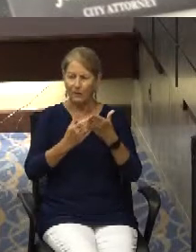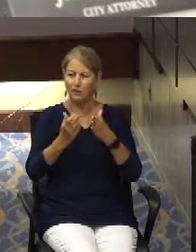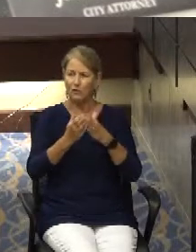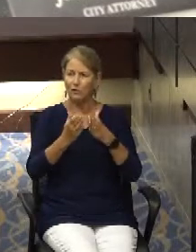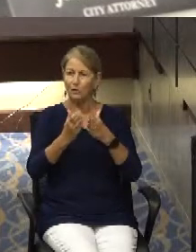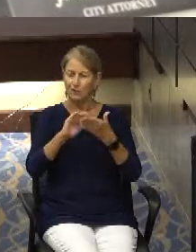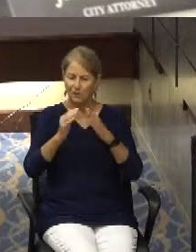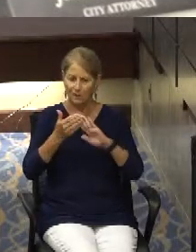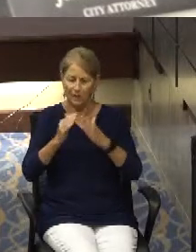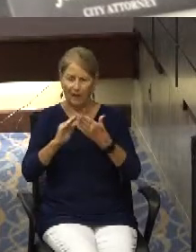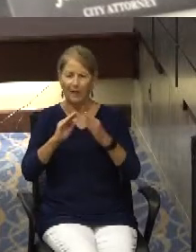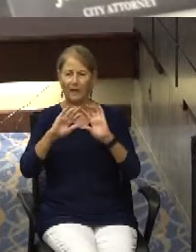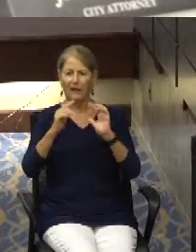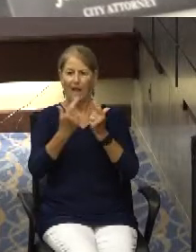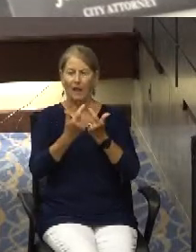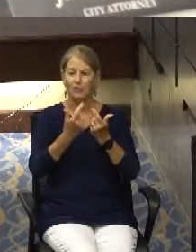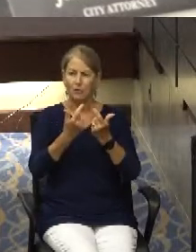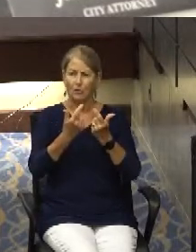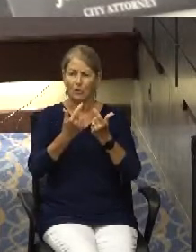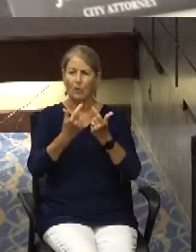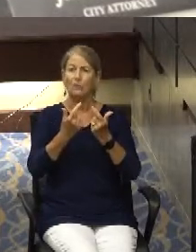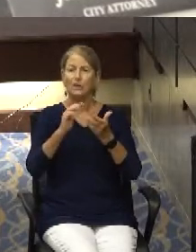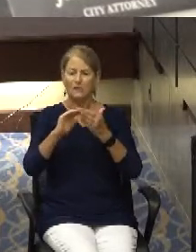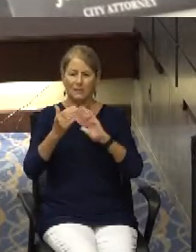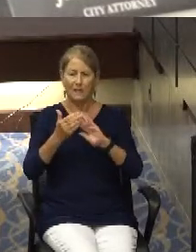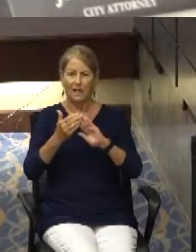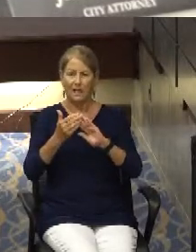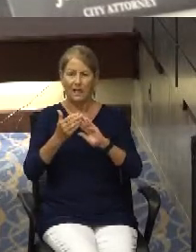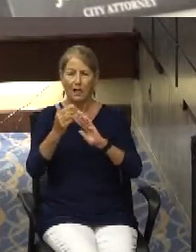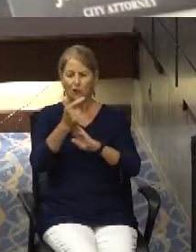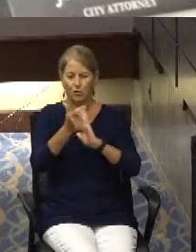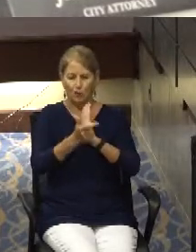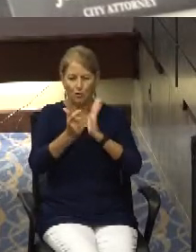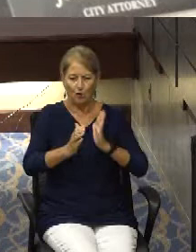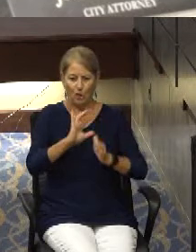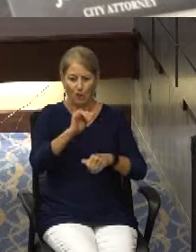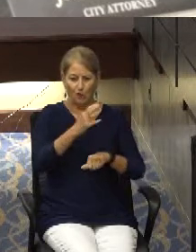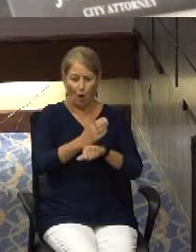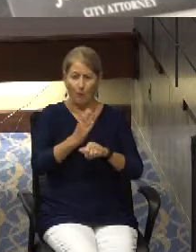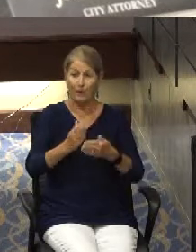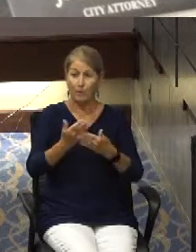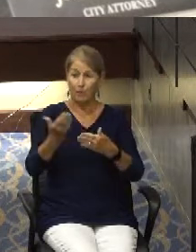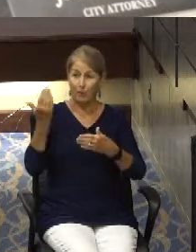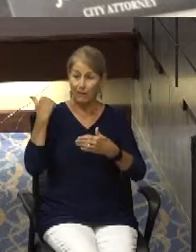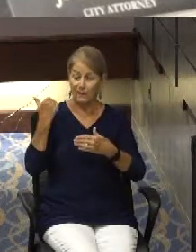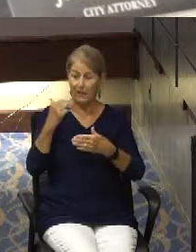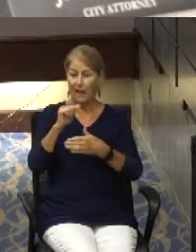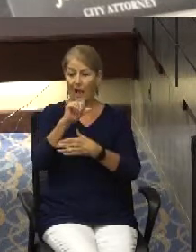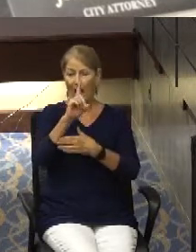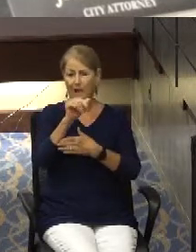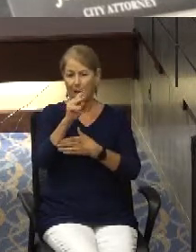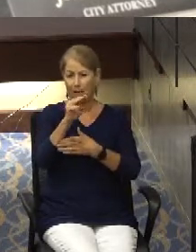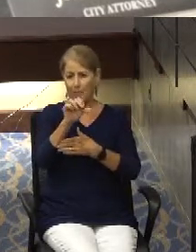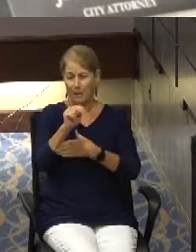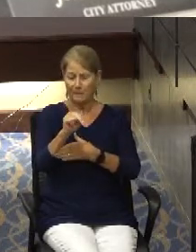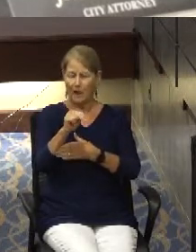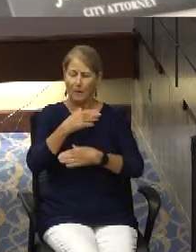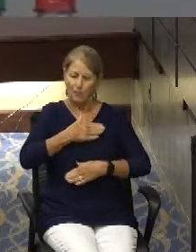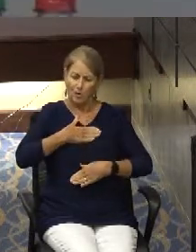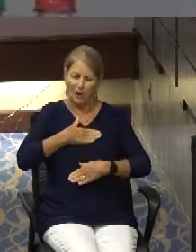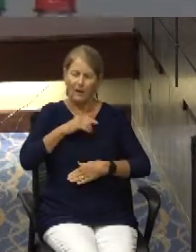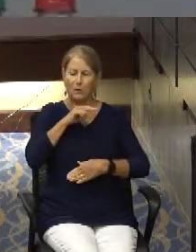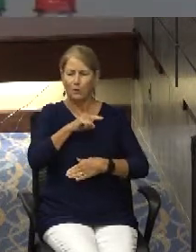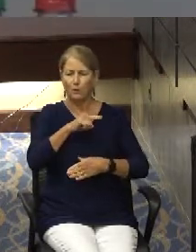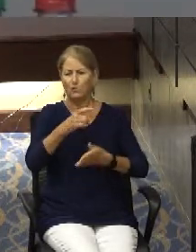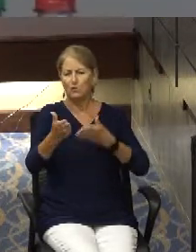city council, the city attorney job in previous administrations. So I appreciate you stepping up and serving the city well. Thanks,